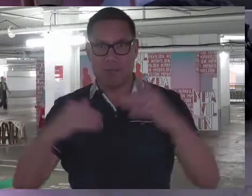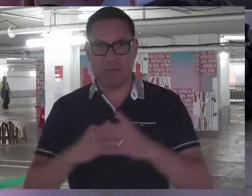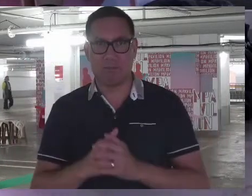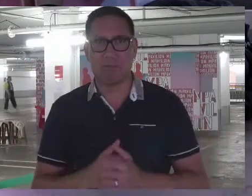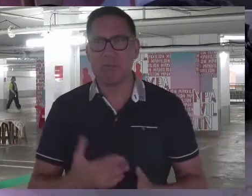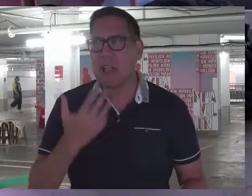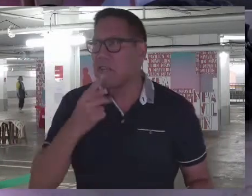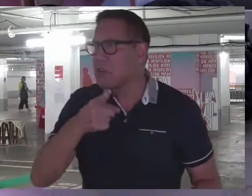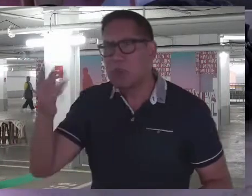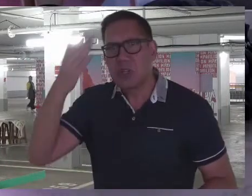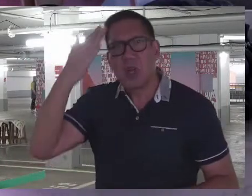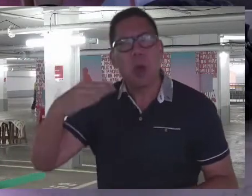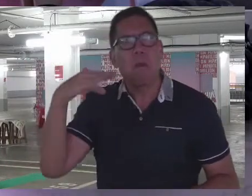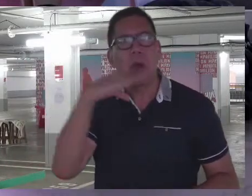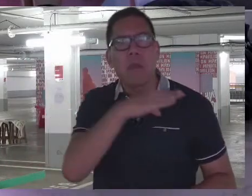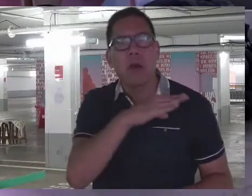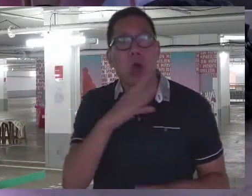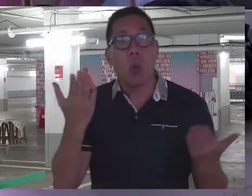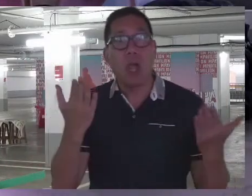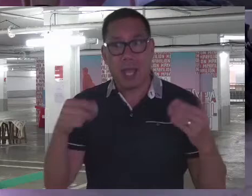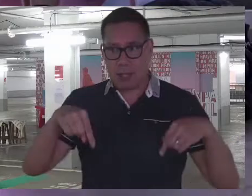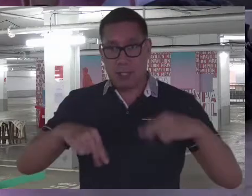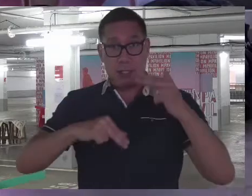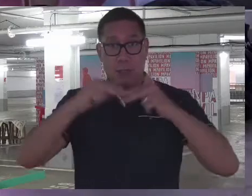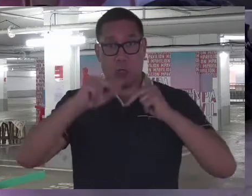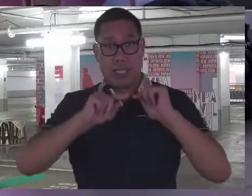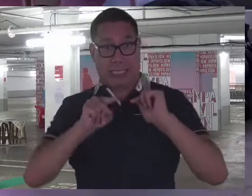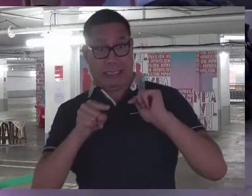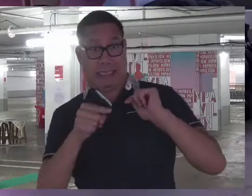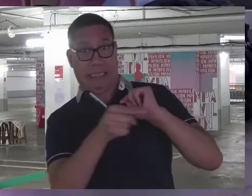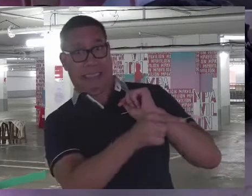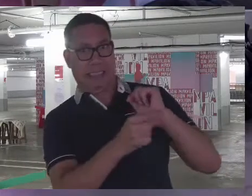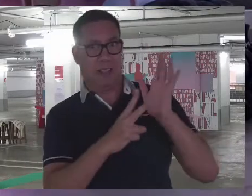not familiar with Melbourne, is just around the corner.